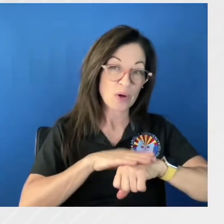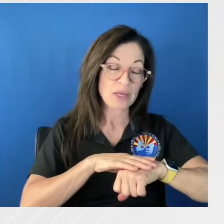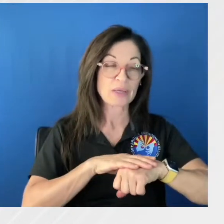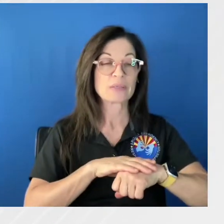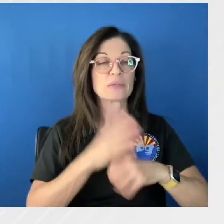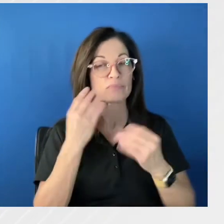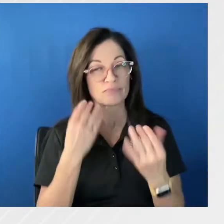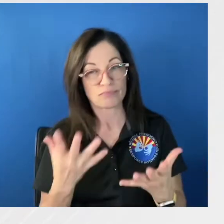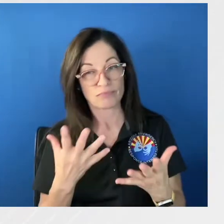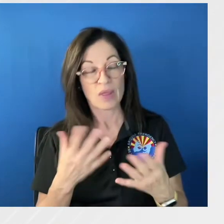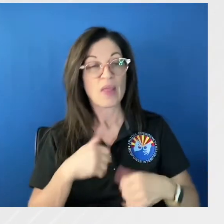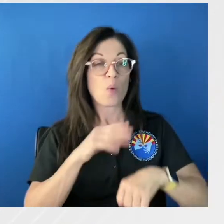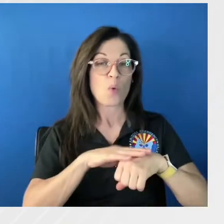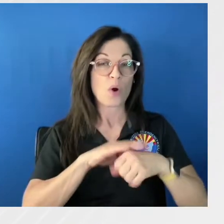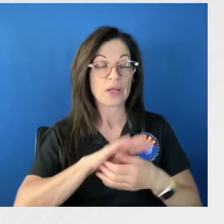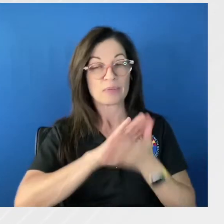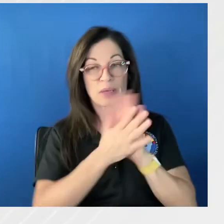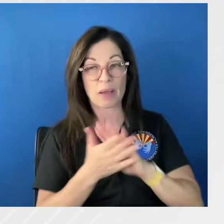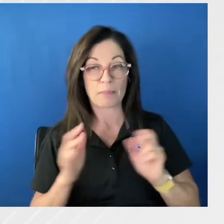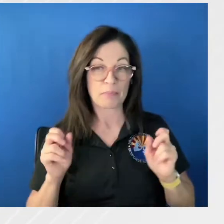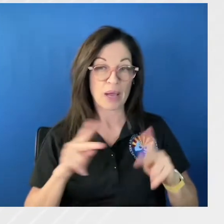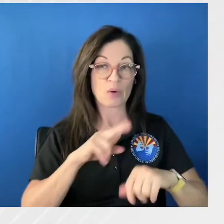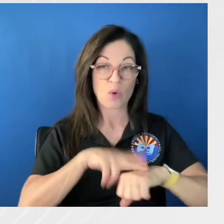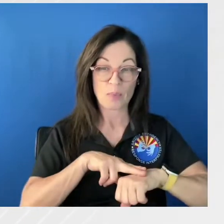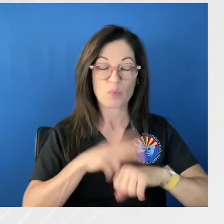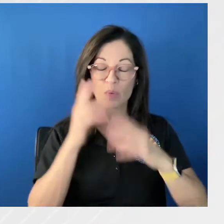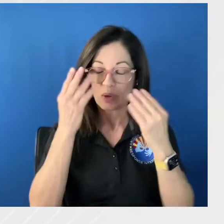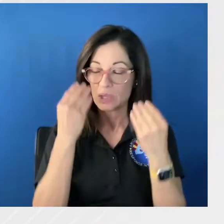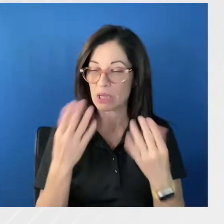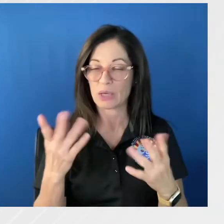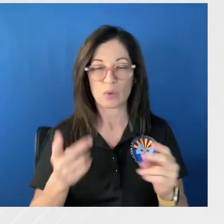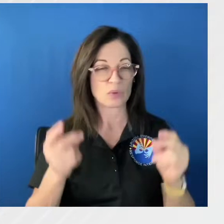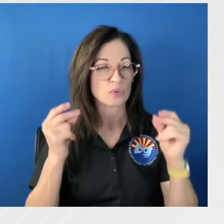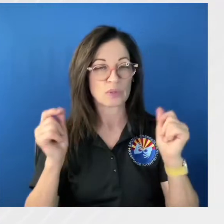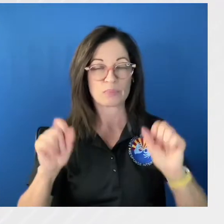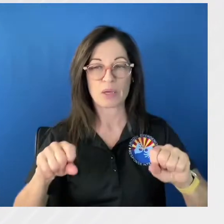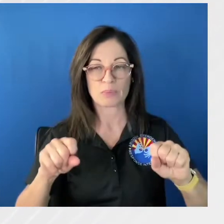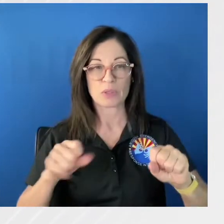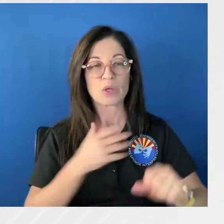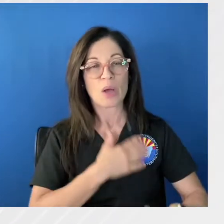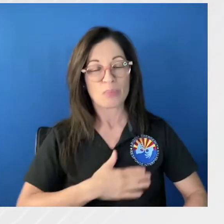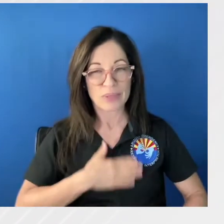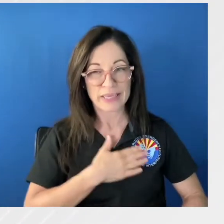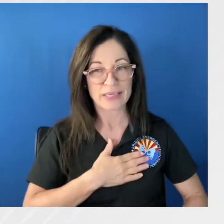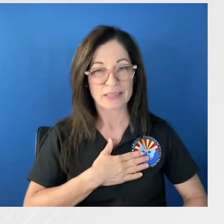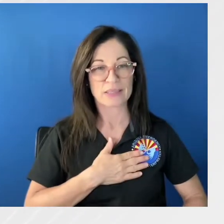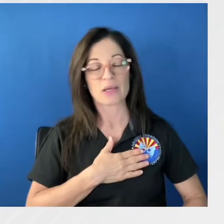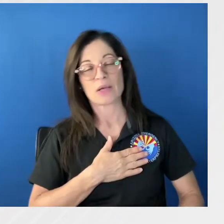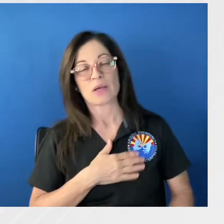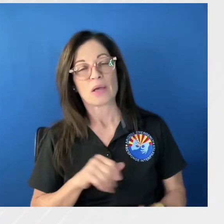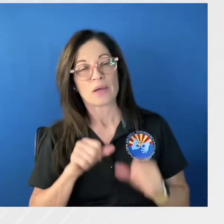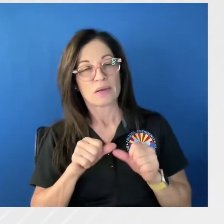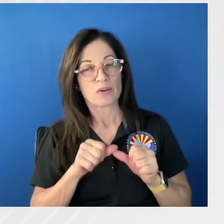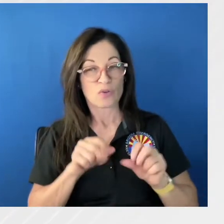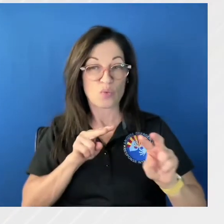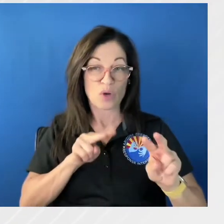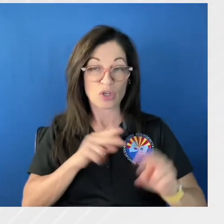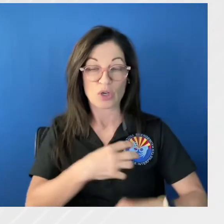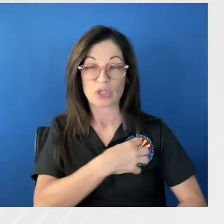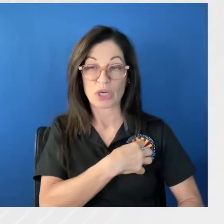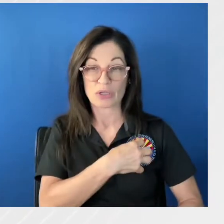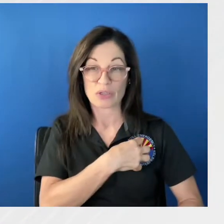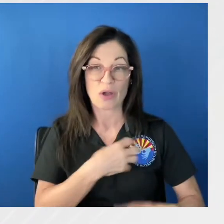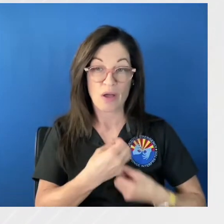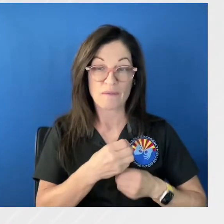the warnings down to back to normal. We will let folks know as soon as that happens. So please keep a look at your local, either sheriff's office website, your local